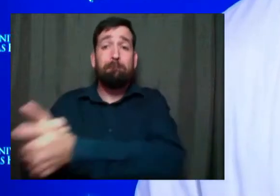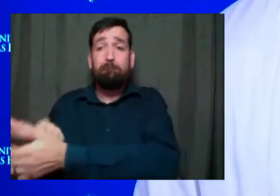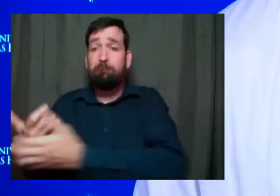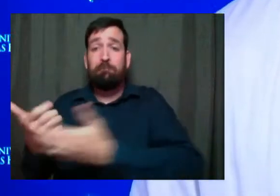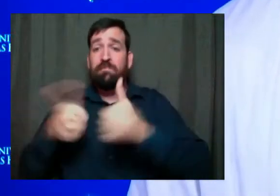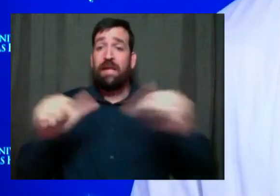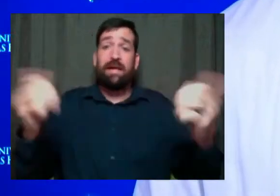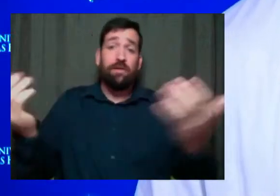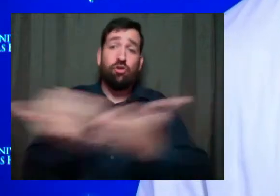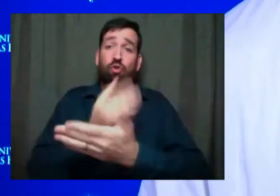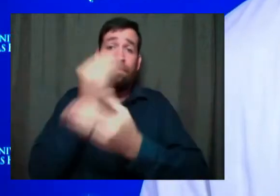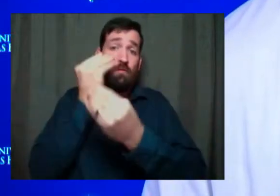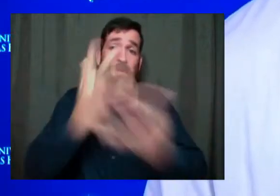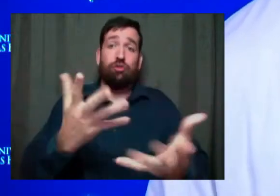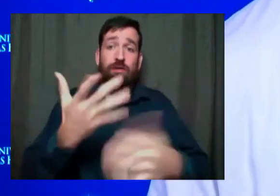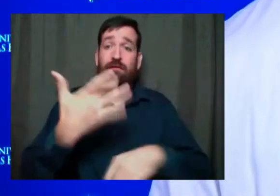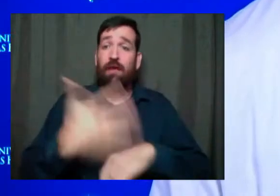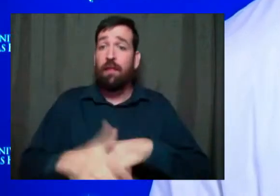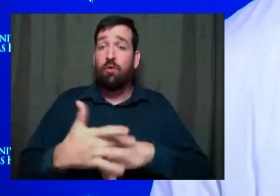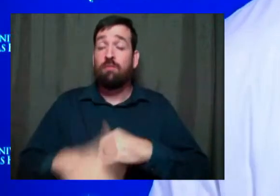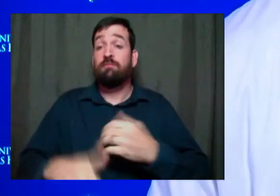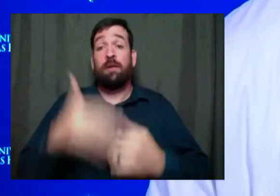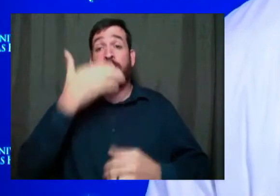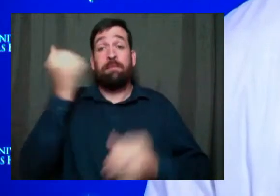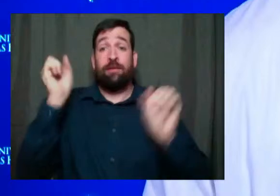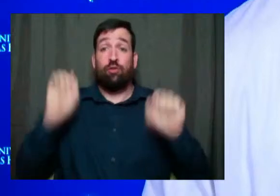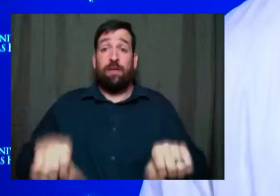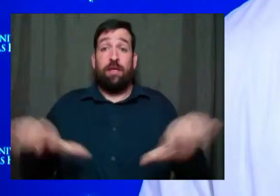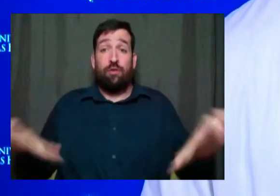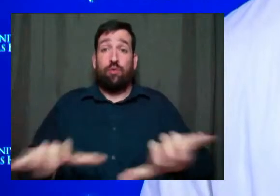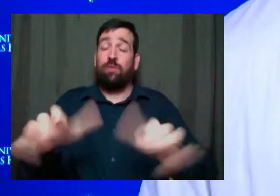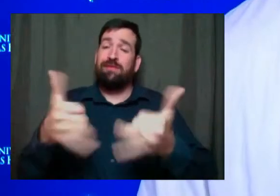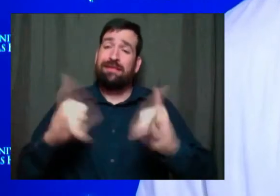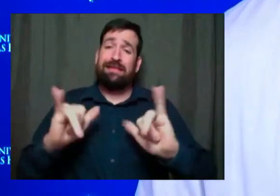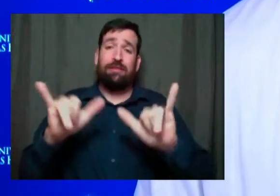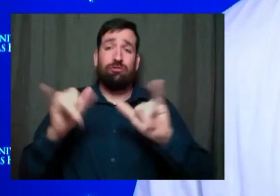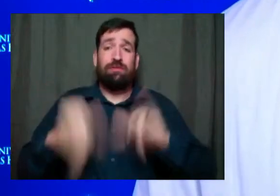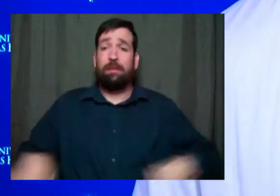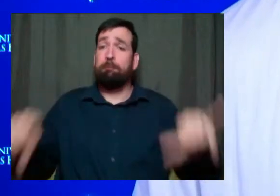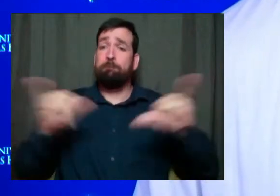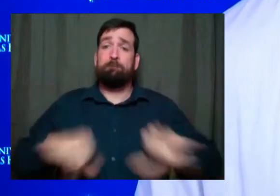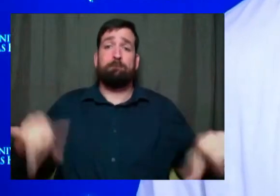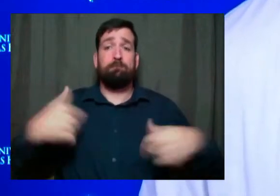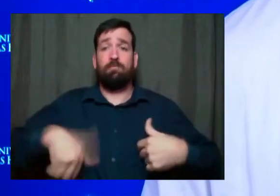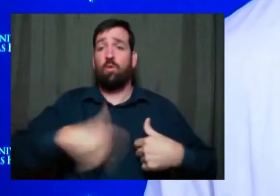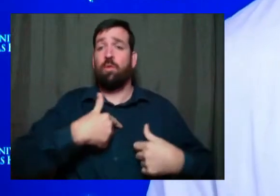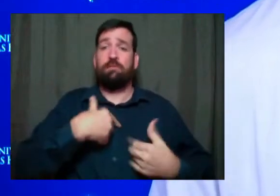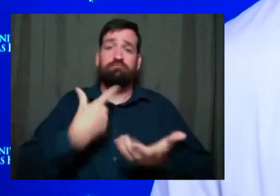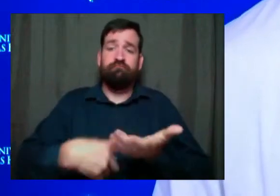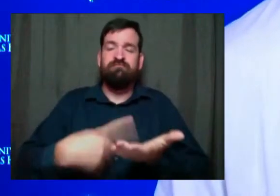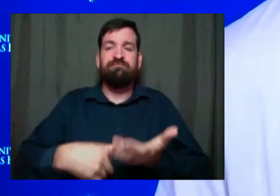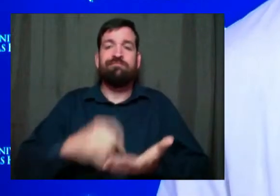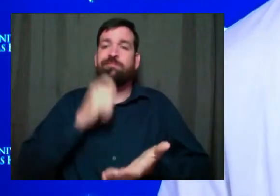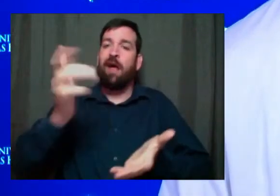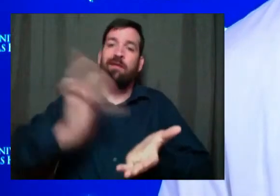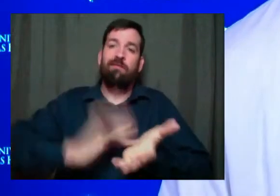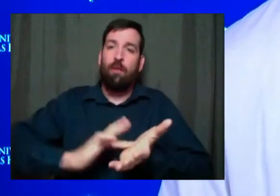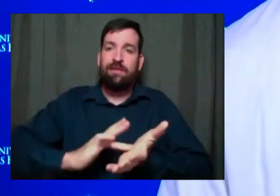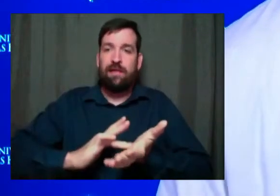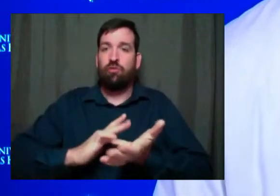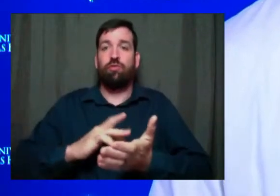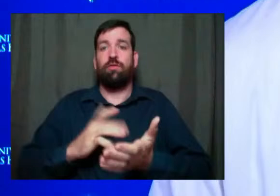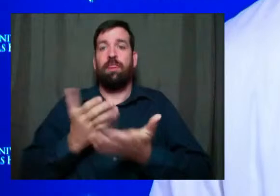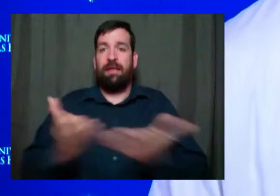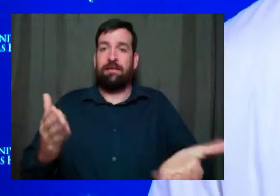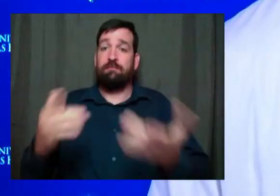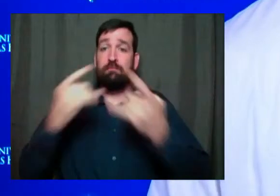information comes out. The best things you can do are continue to do those things that we've talked about, those non-pharmaceutical interventions such as